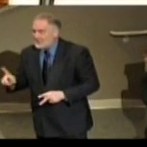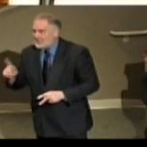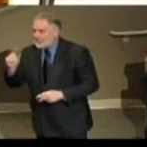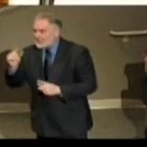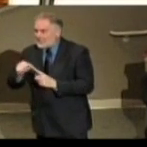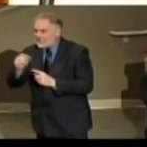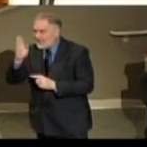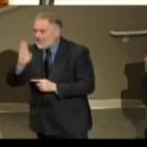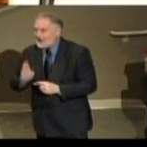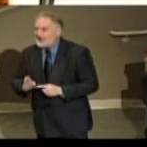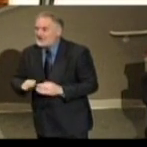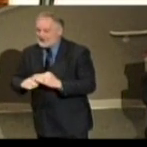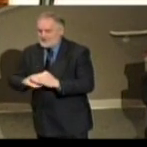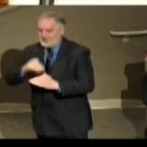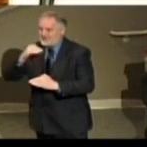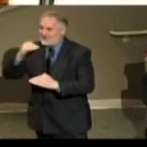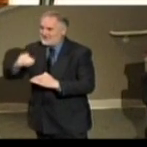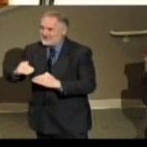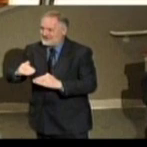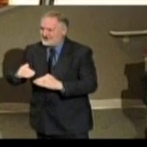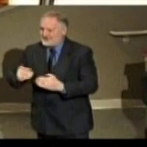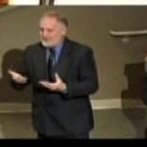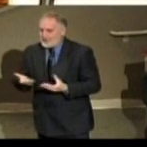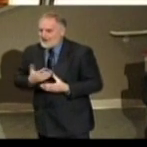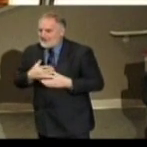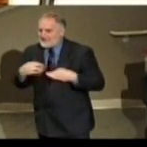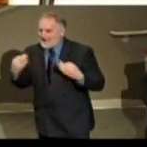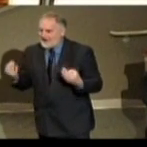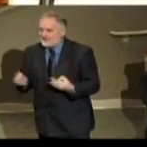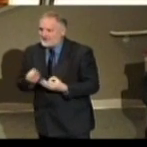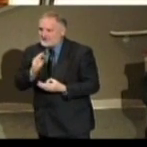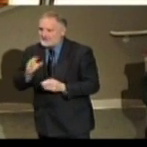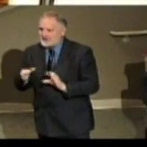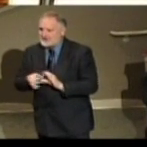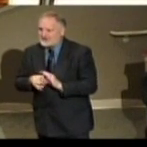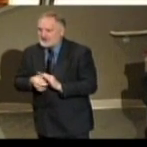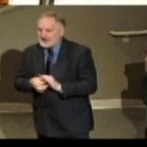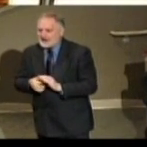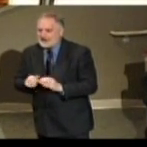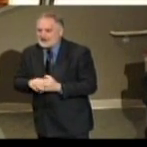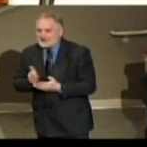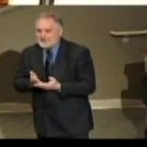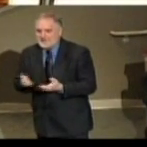is exalted. David, I want my family to be united with something like